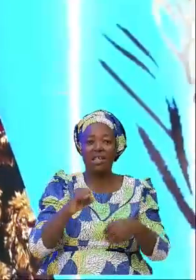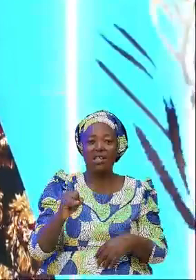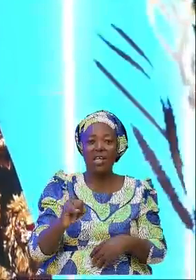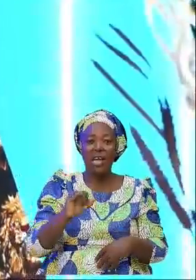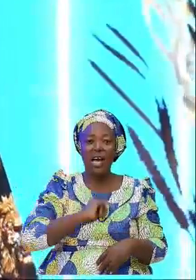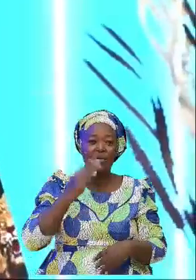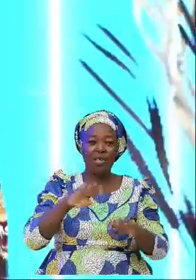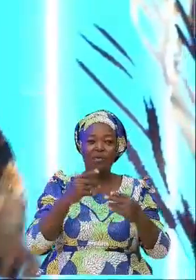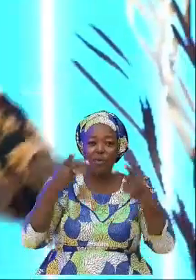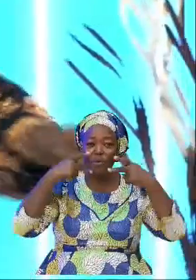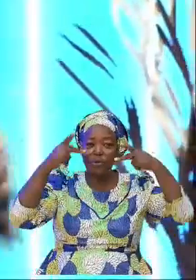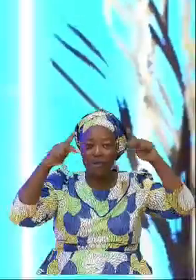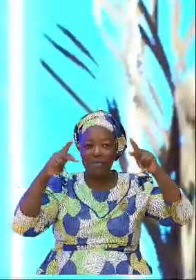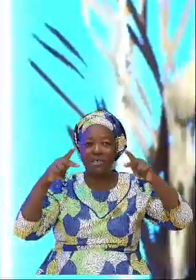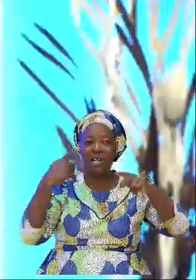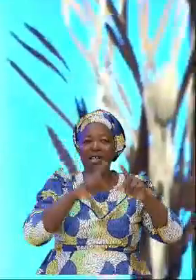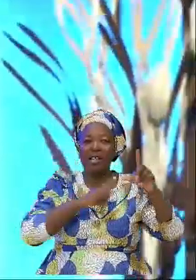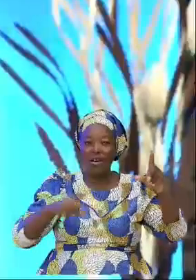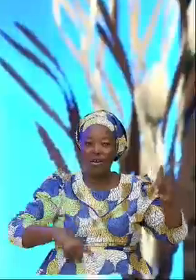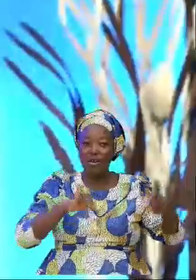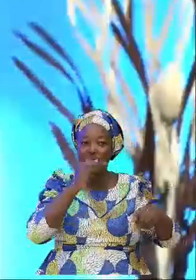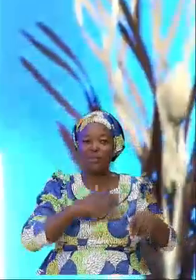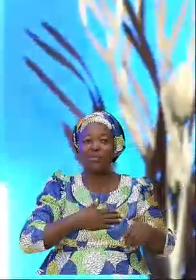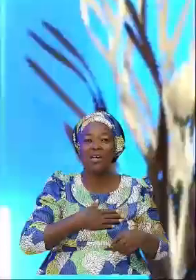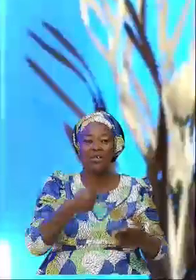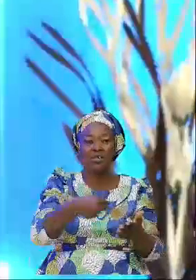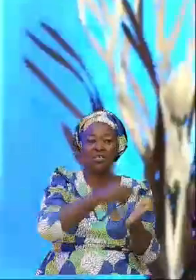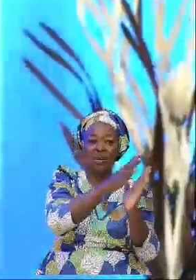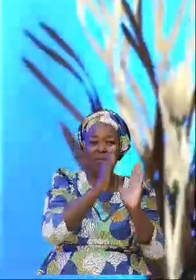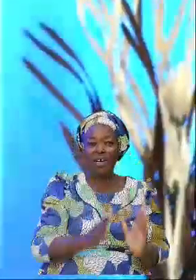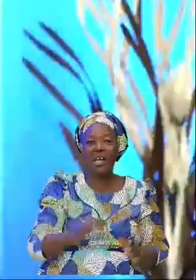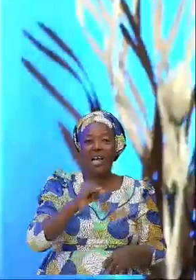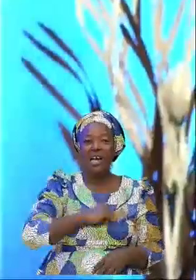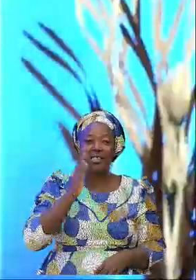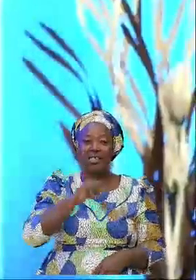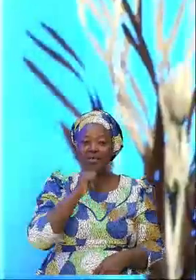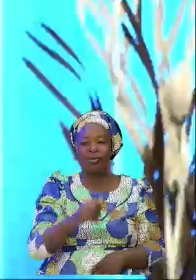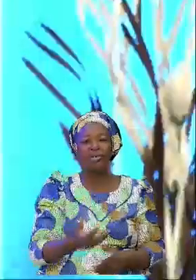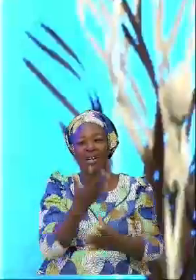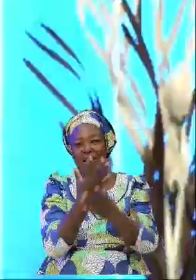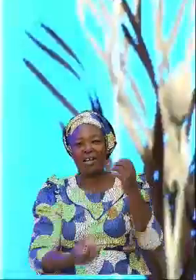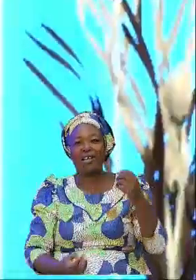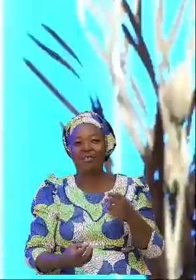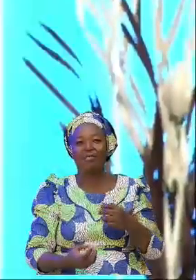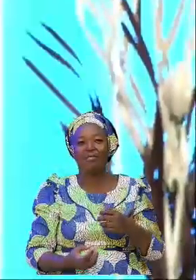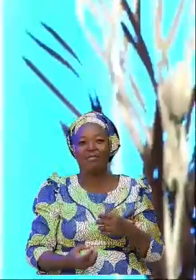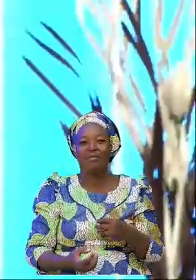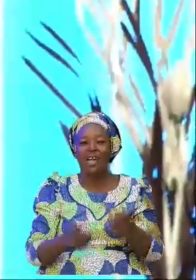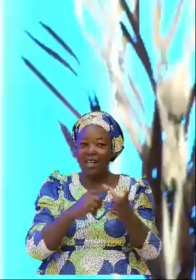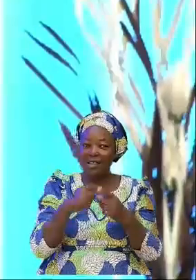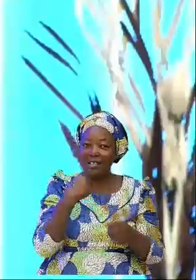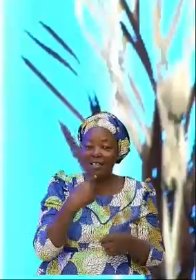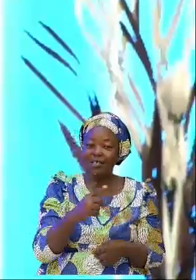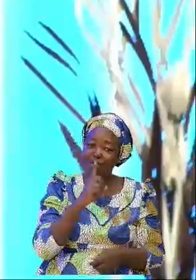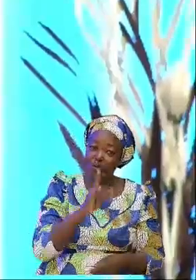give you deliverance, I'll give you healing, I'll give you prosperity. The Lord is my shepherd, I